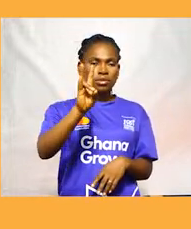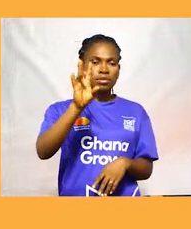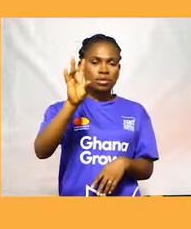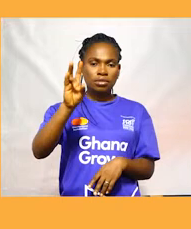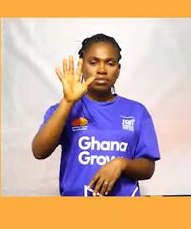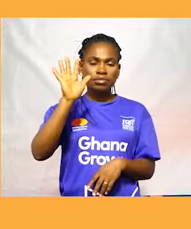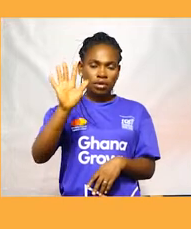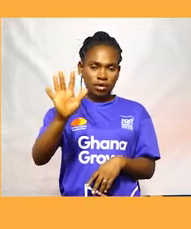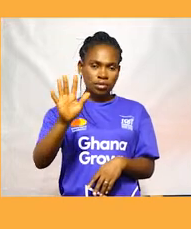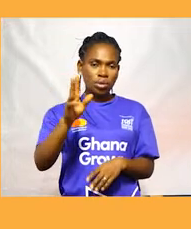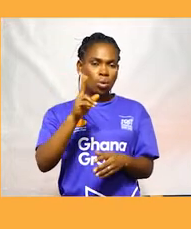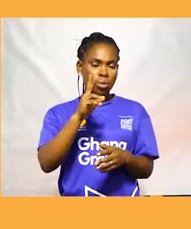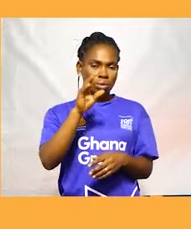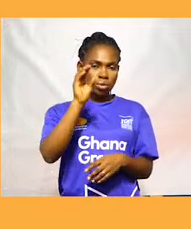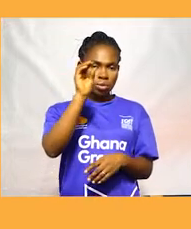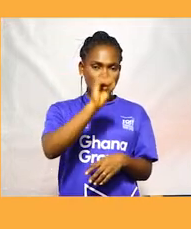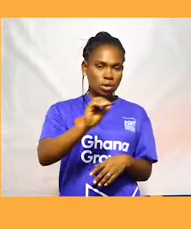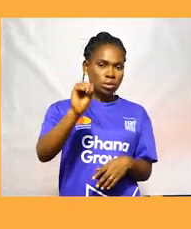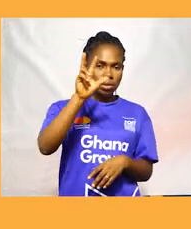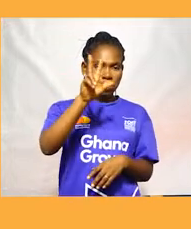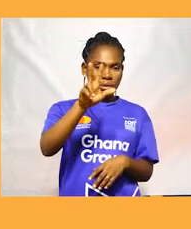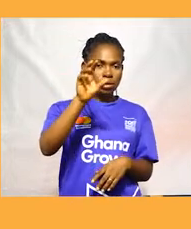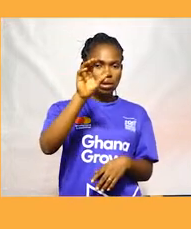030-8255-775. Call or WhatsApp us on